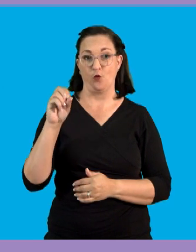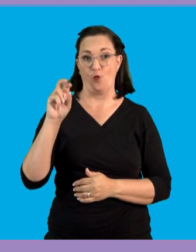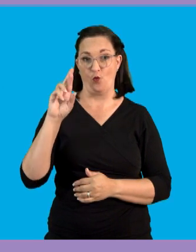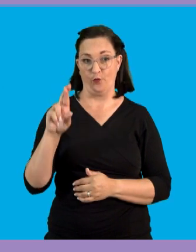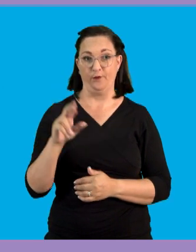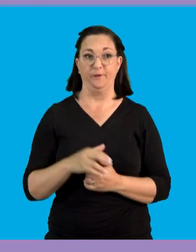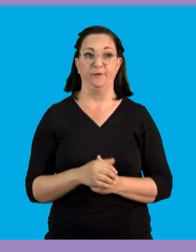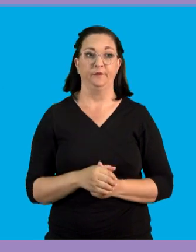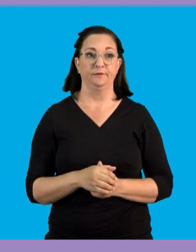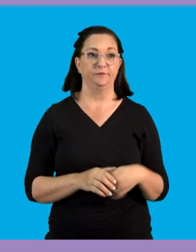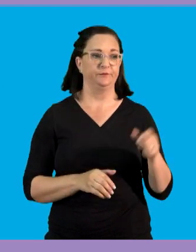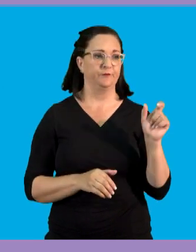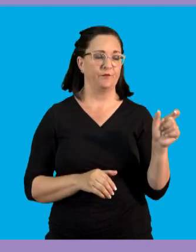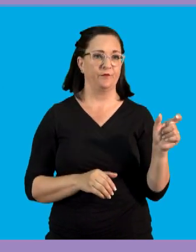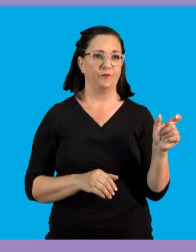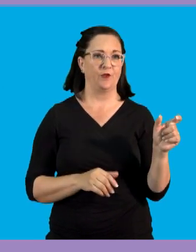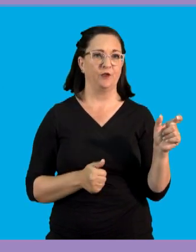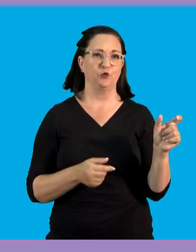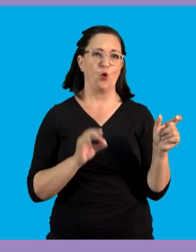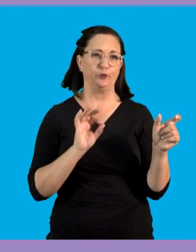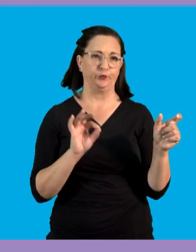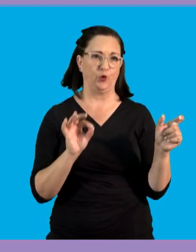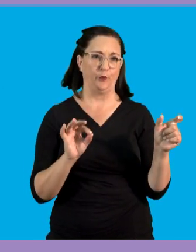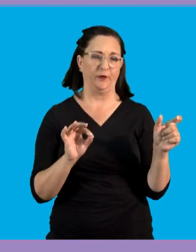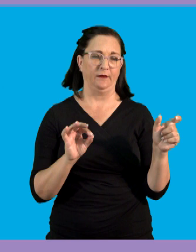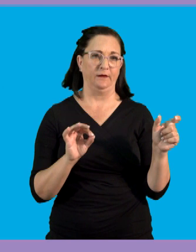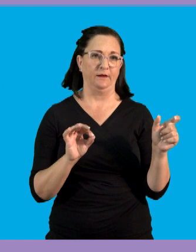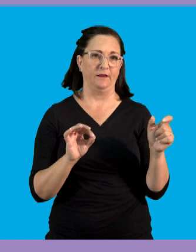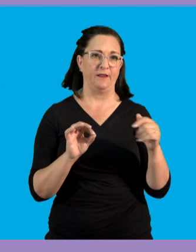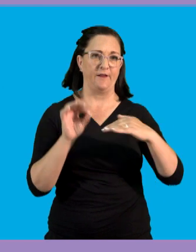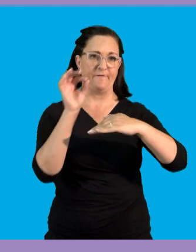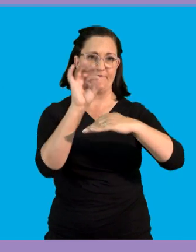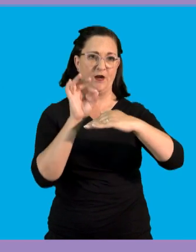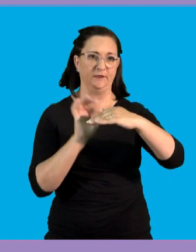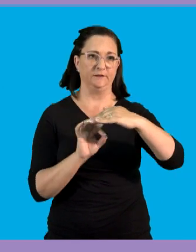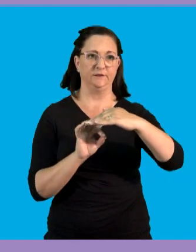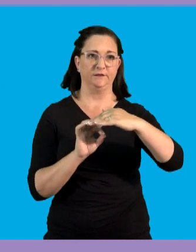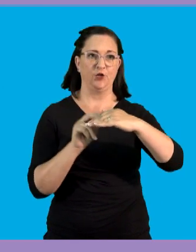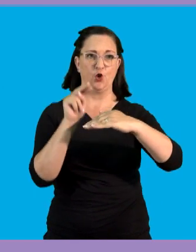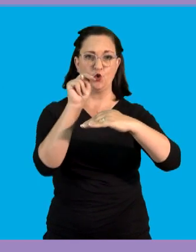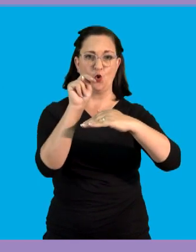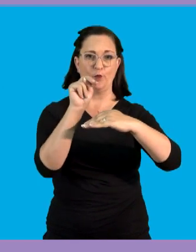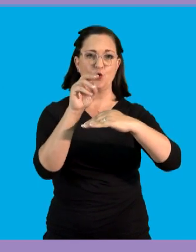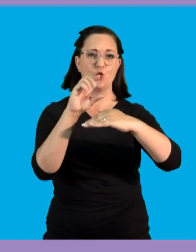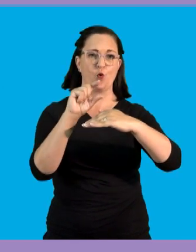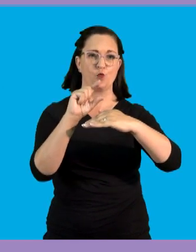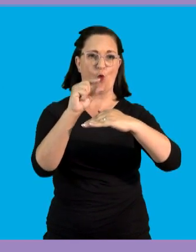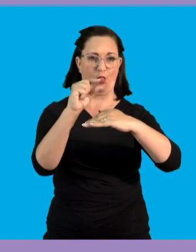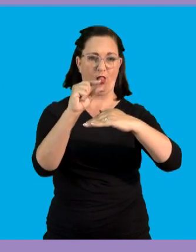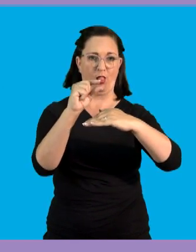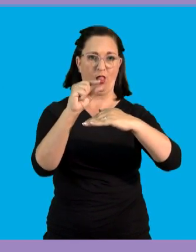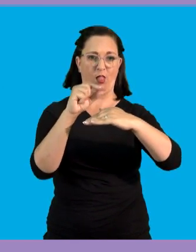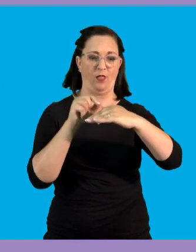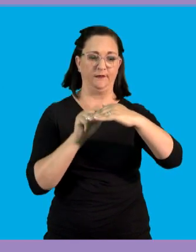denominator. Next, we're going to look at a proper fraction, and that is a fraction where the numerator is